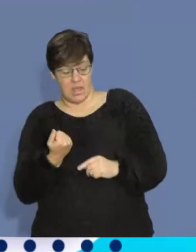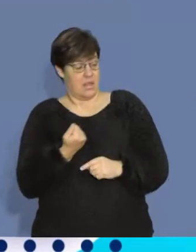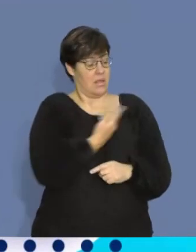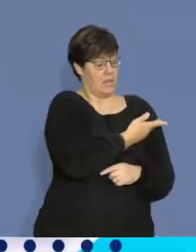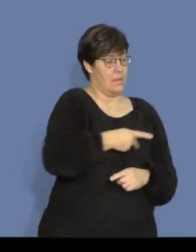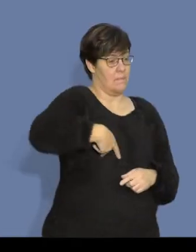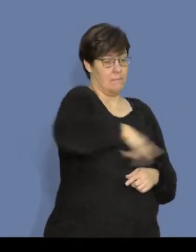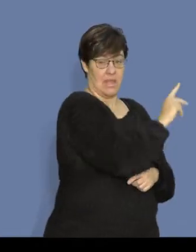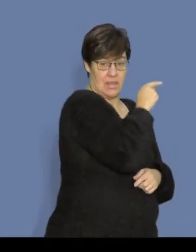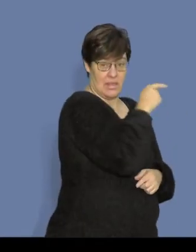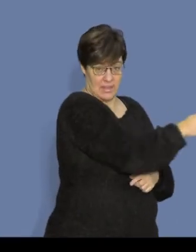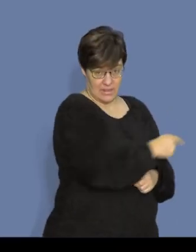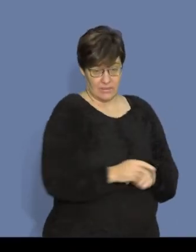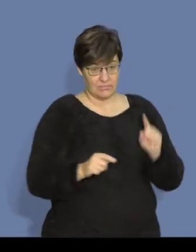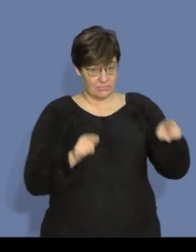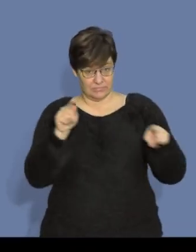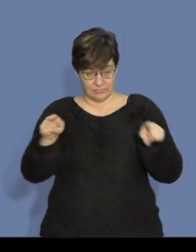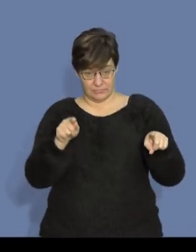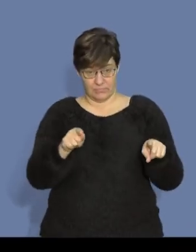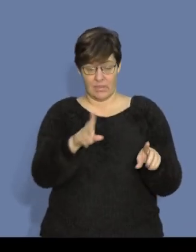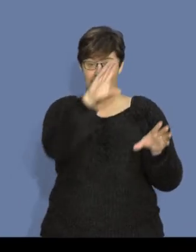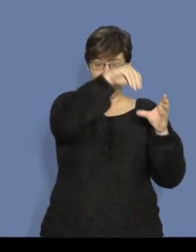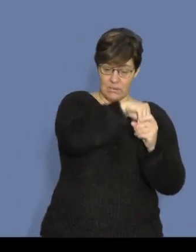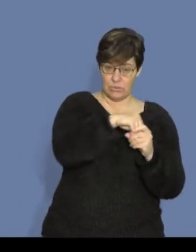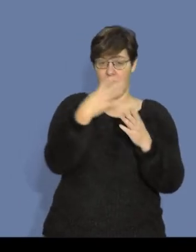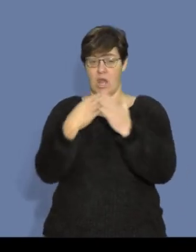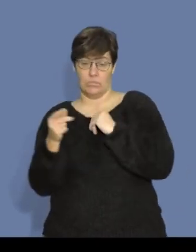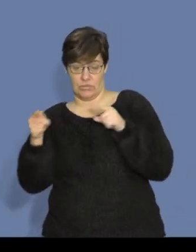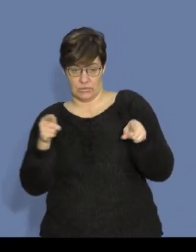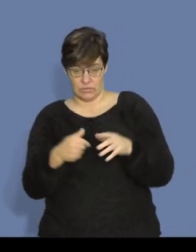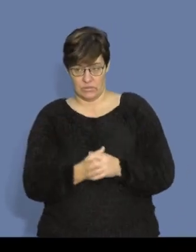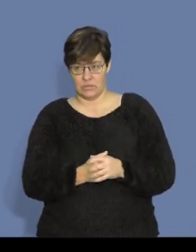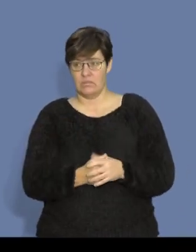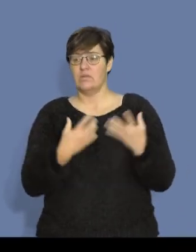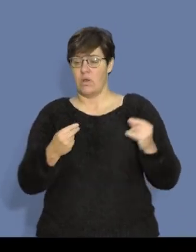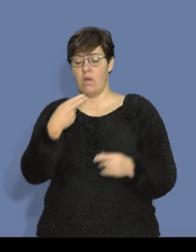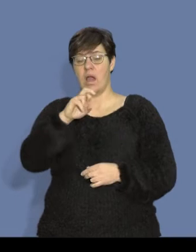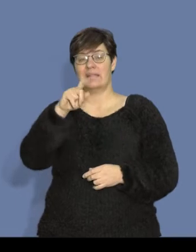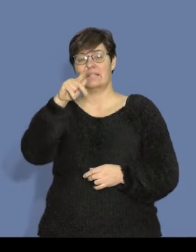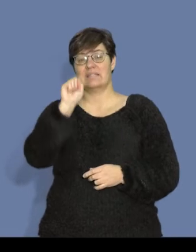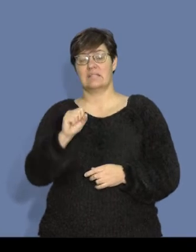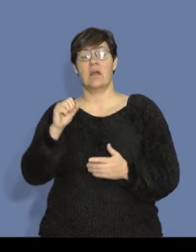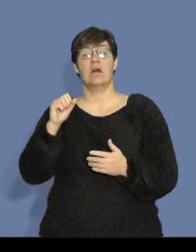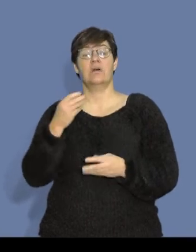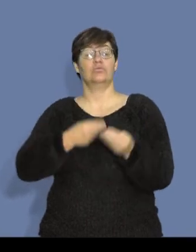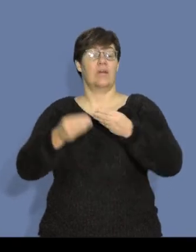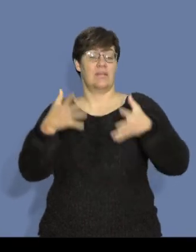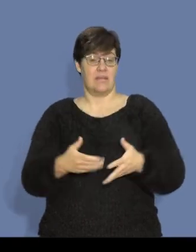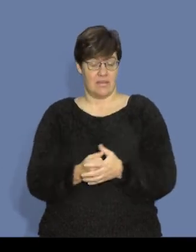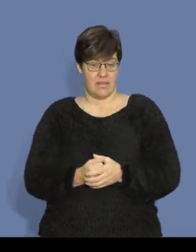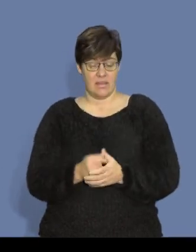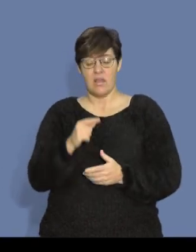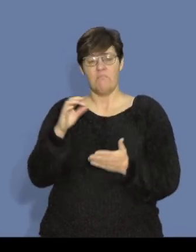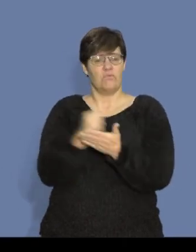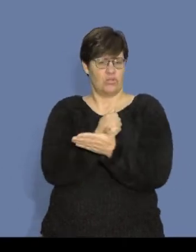now we have here, you are supplied with information relating to Hearties traders registered as a VAT vendor. All goods